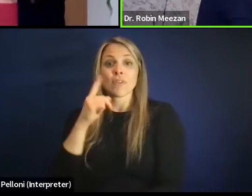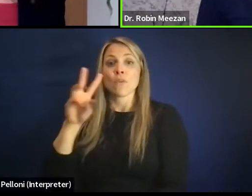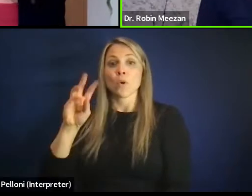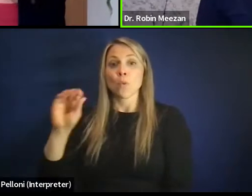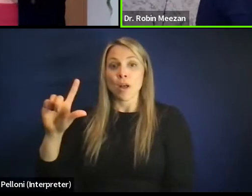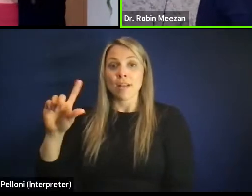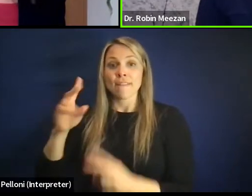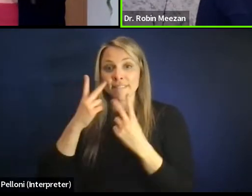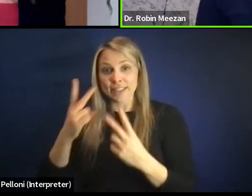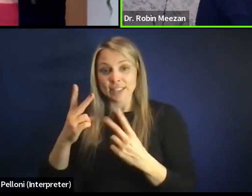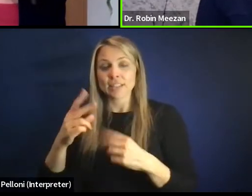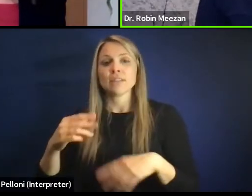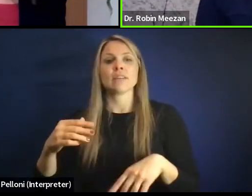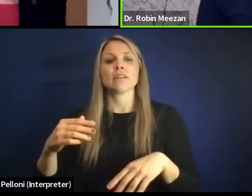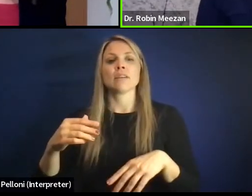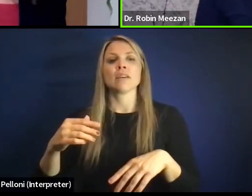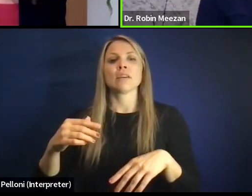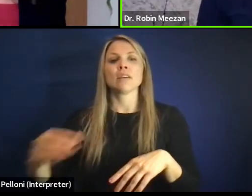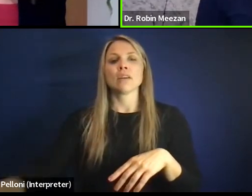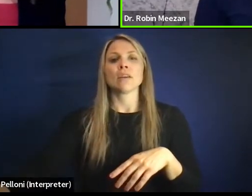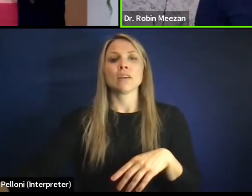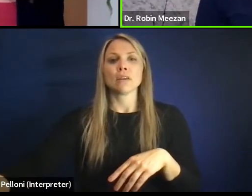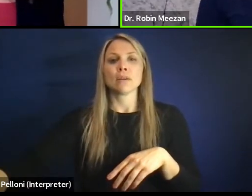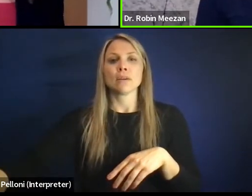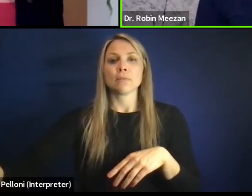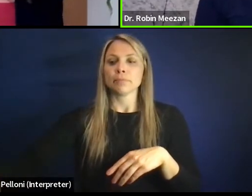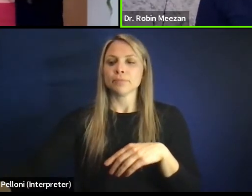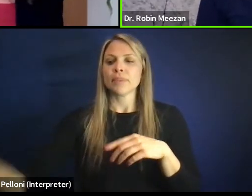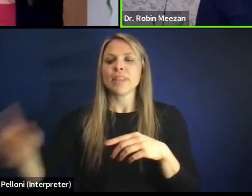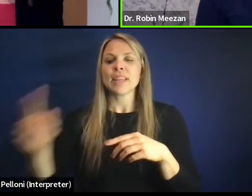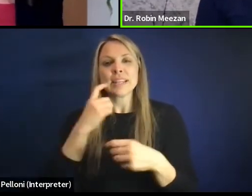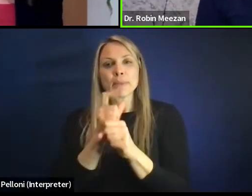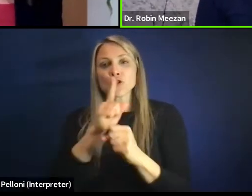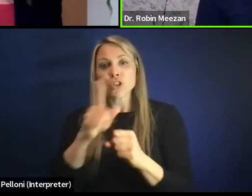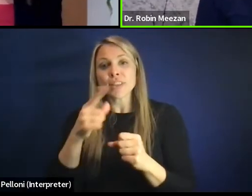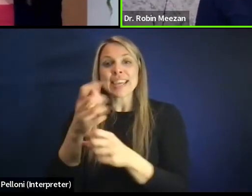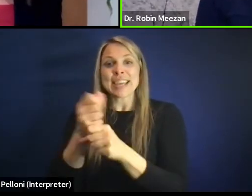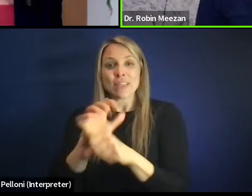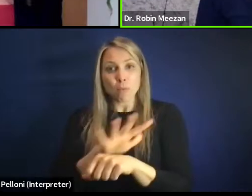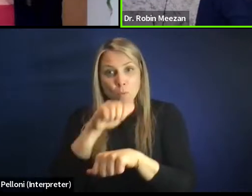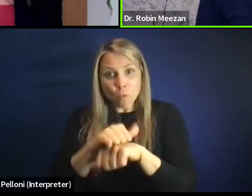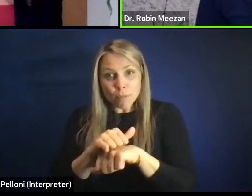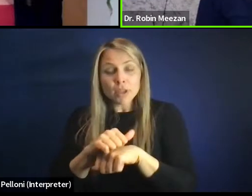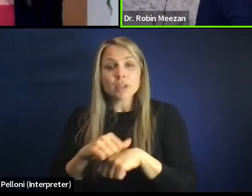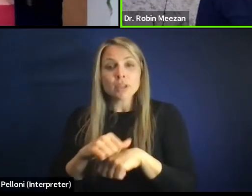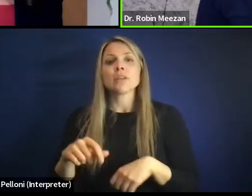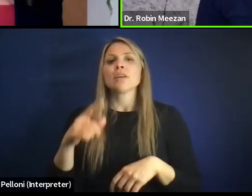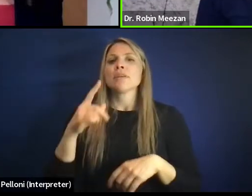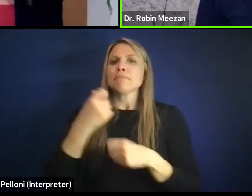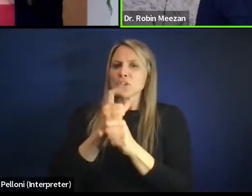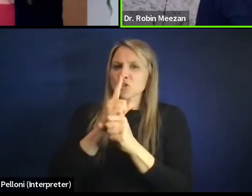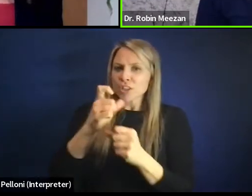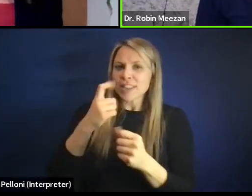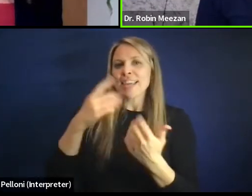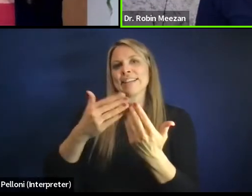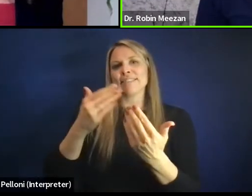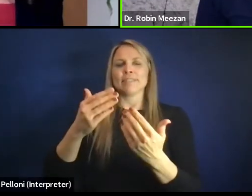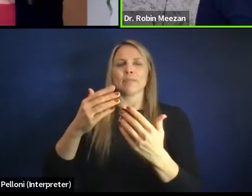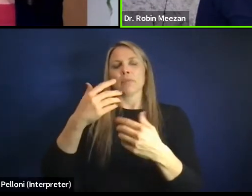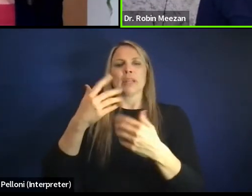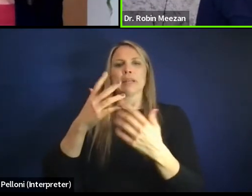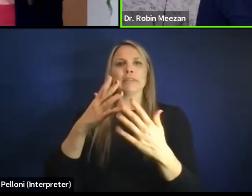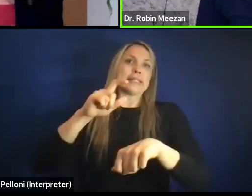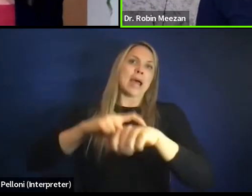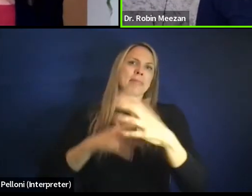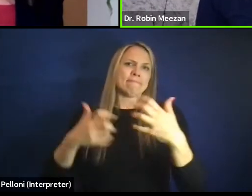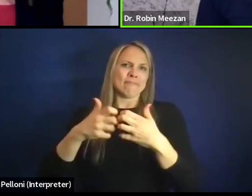yet scheduled. Some of it actually is just making sure they can get an appointment and, you know, trying to make it a convenient time for their family. But for